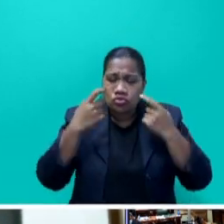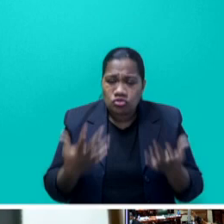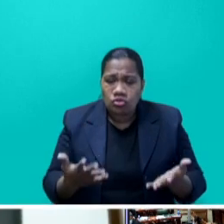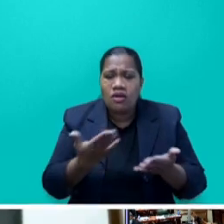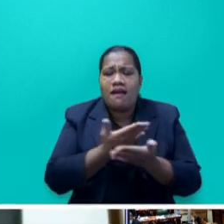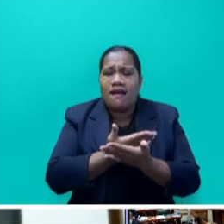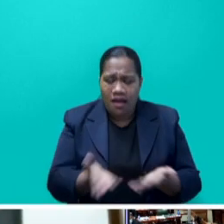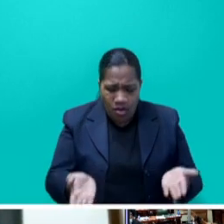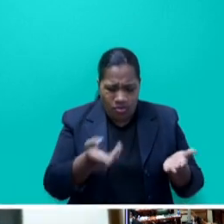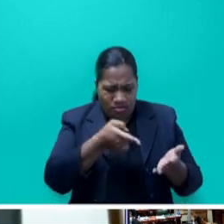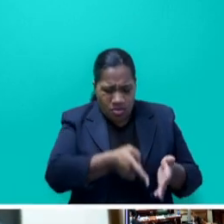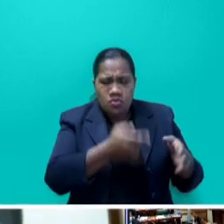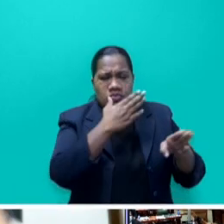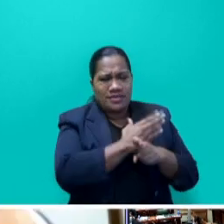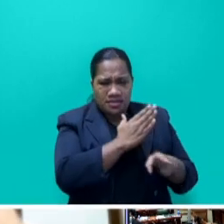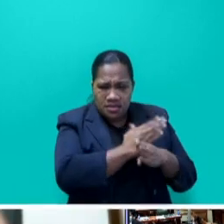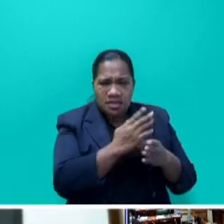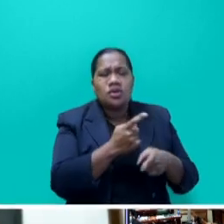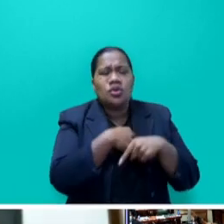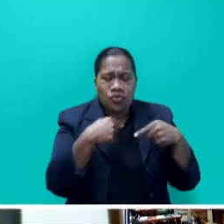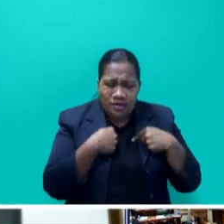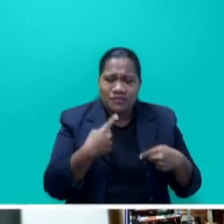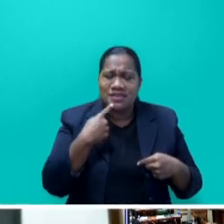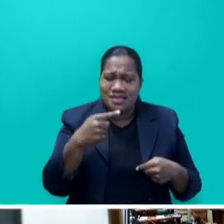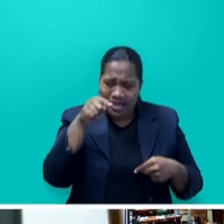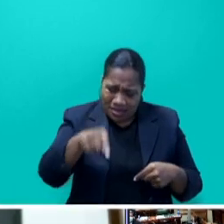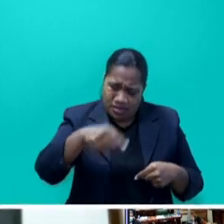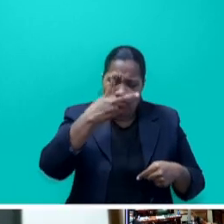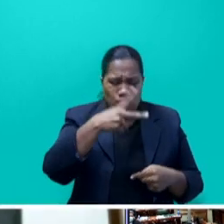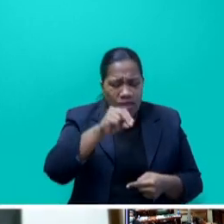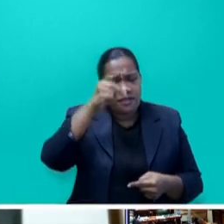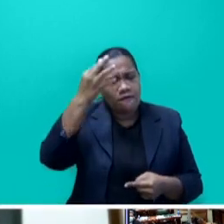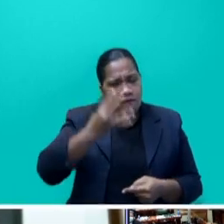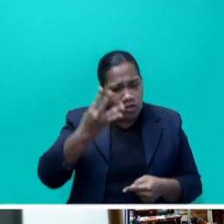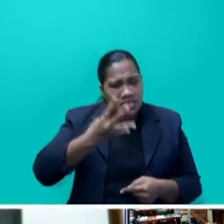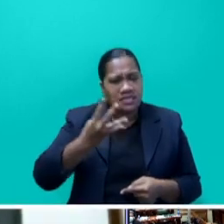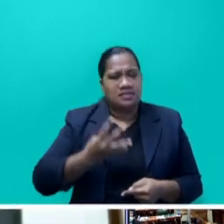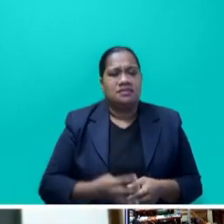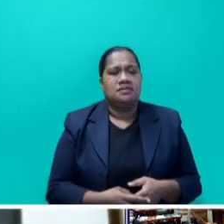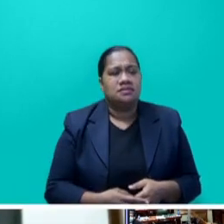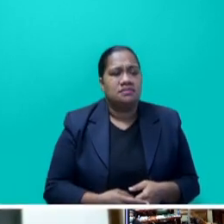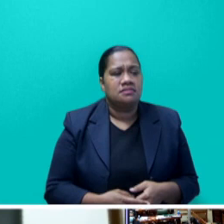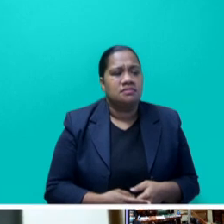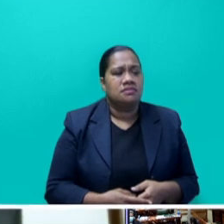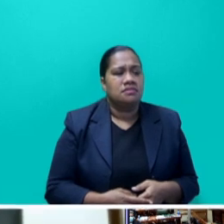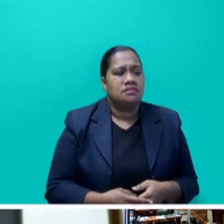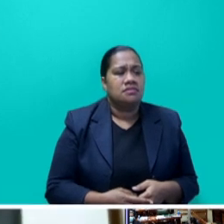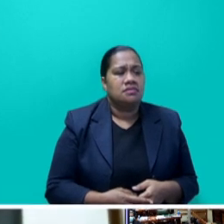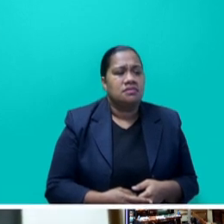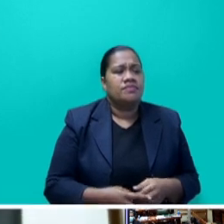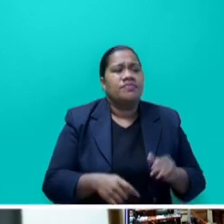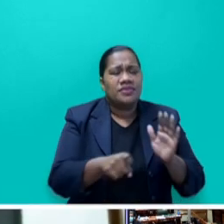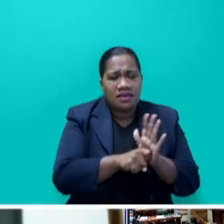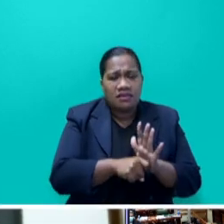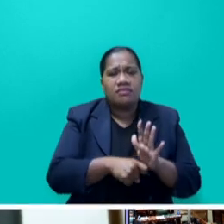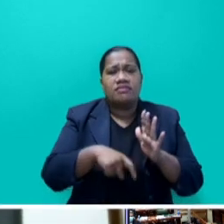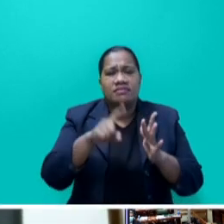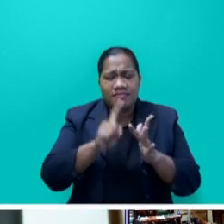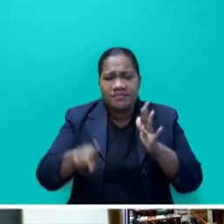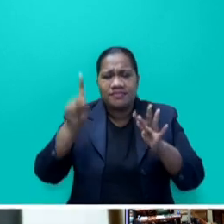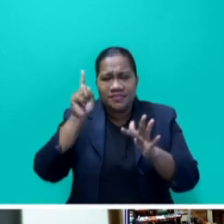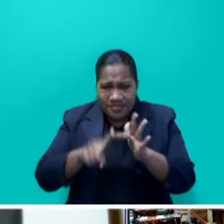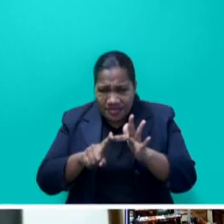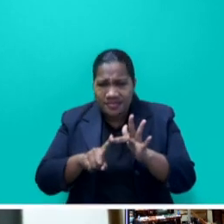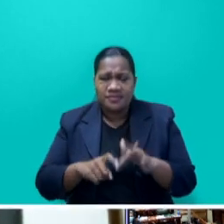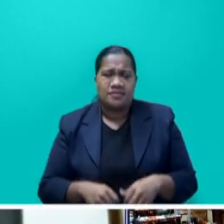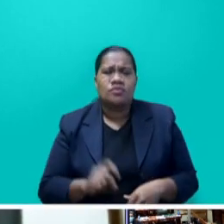works. We've been saying this since 2014. R is short form for RIE. What does